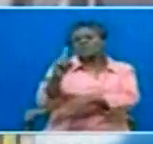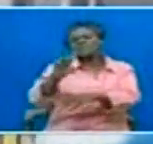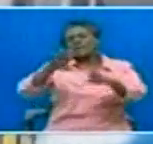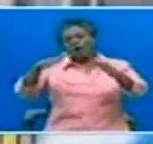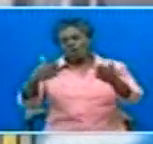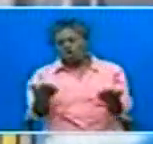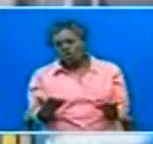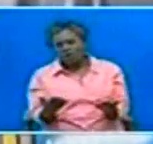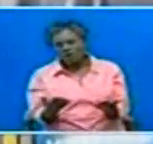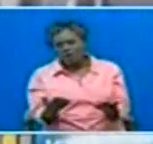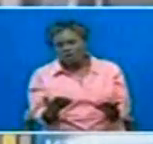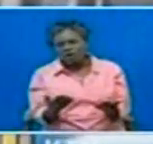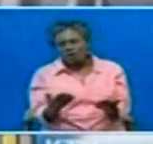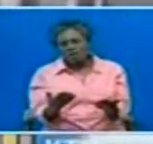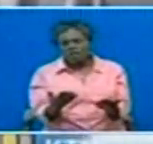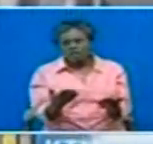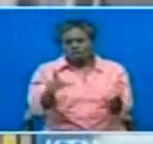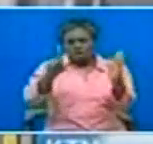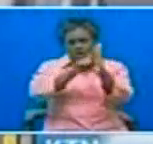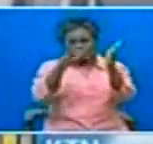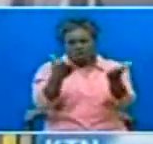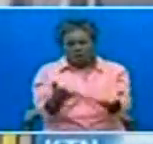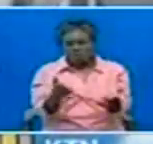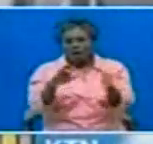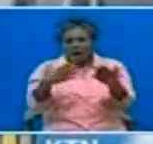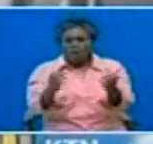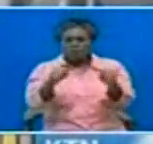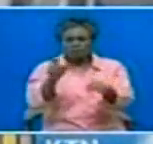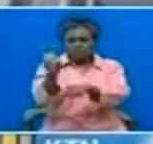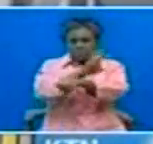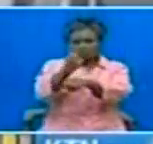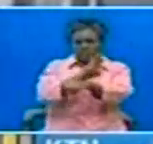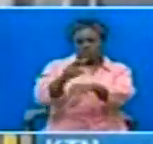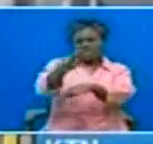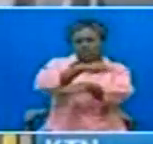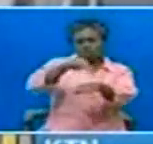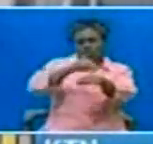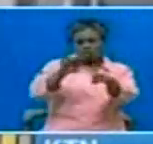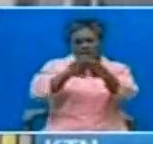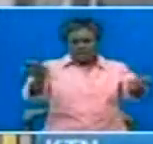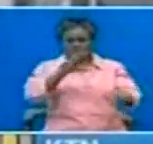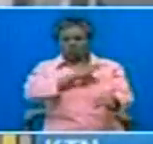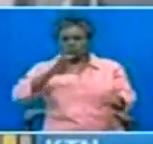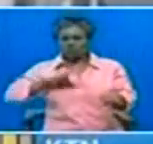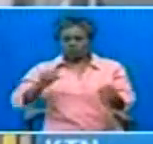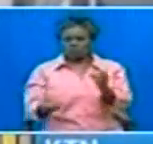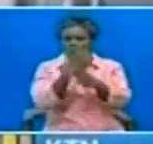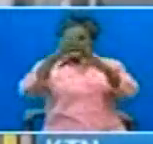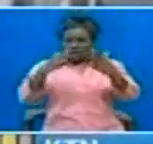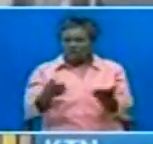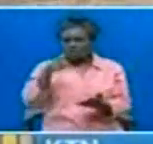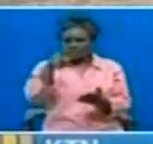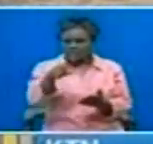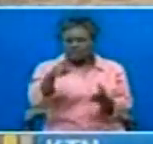secretary, as the law stands to date, and how the oversight over the National Land Commission comes in. And I think that is a